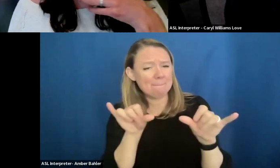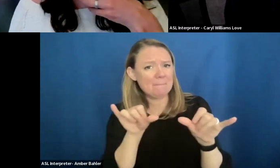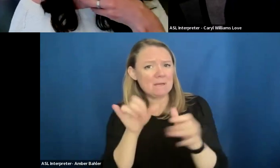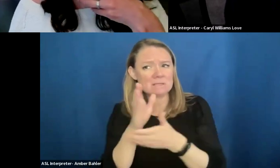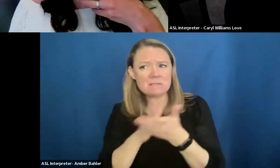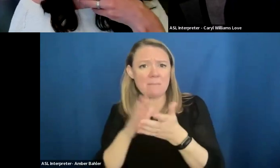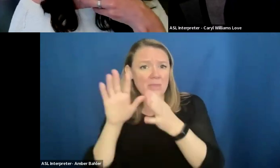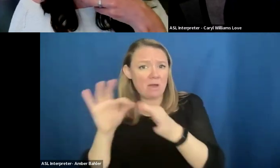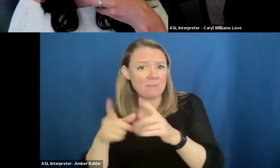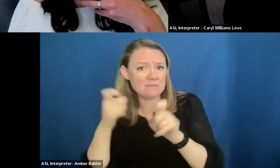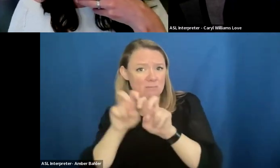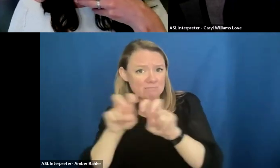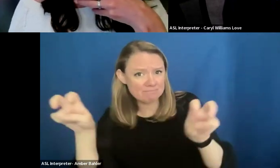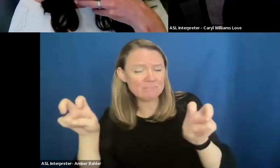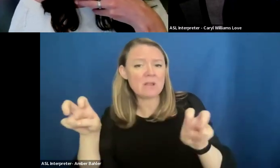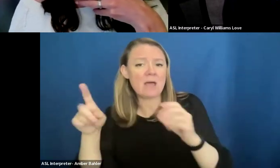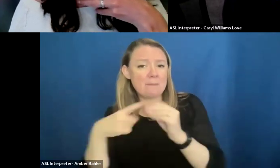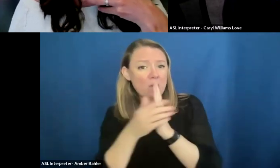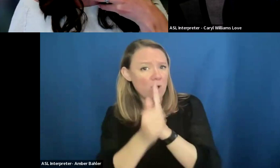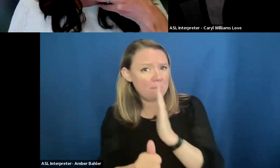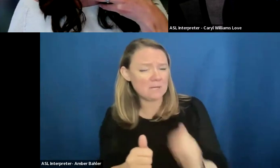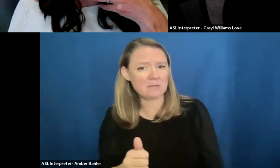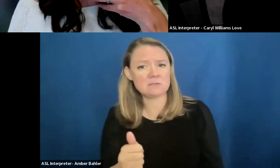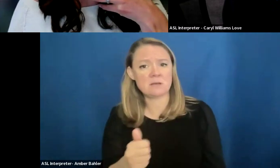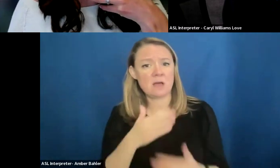I really appreciate that.